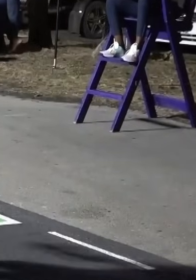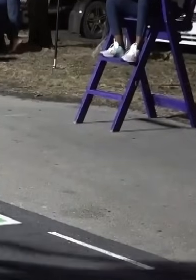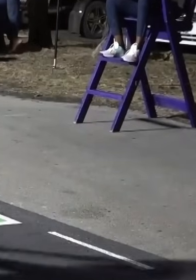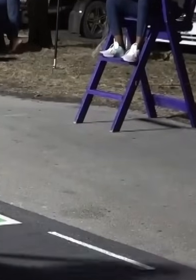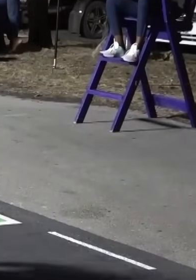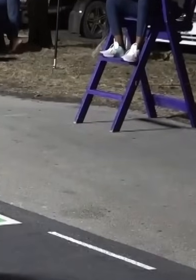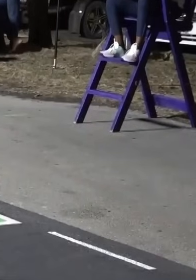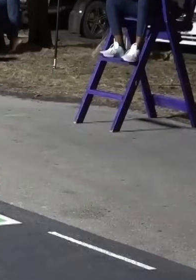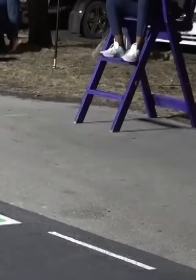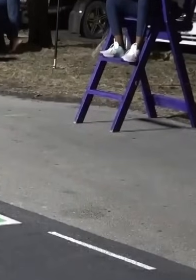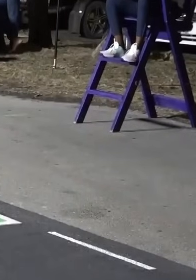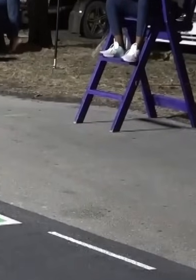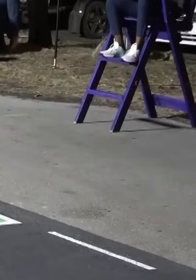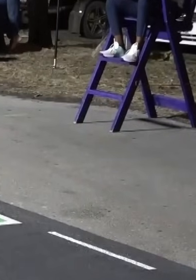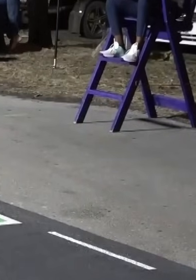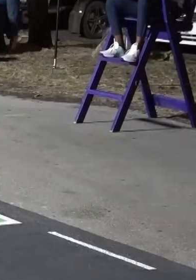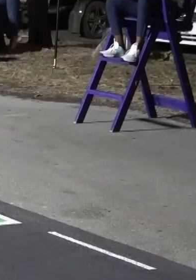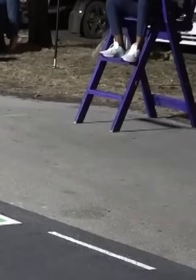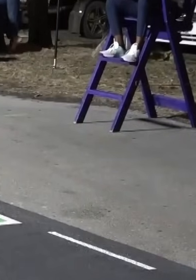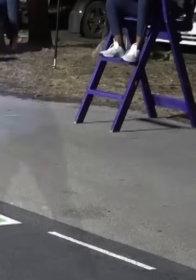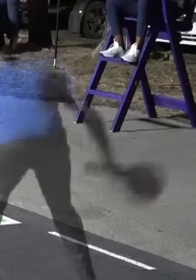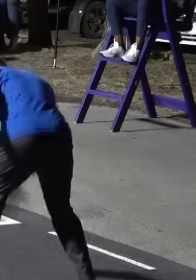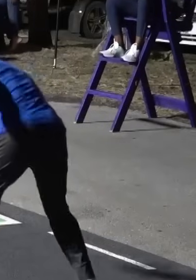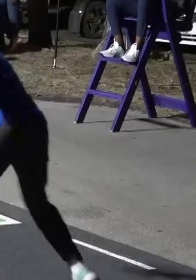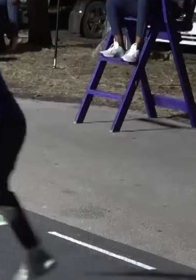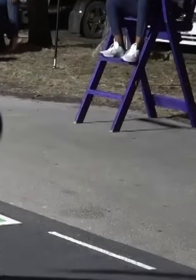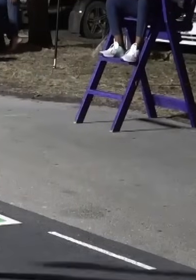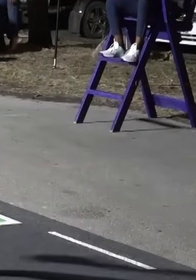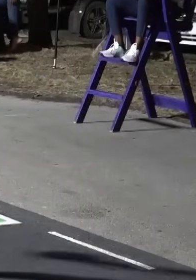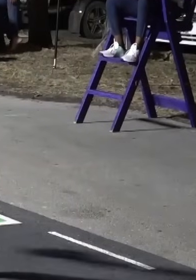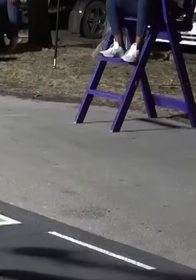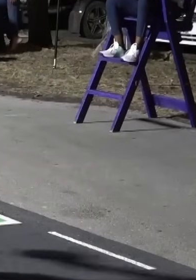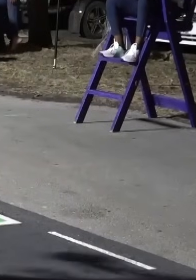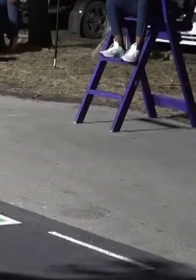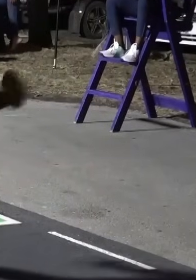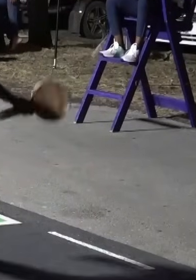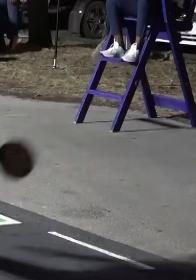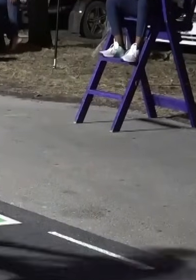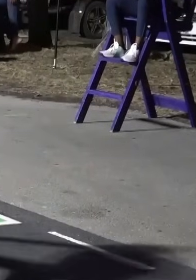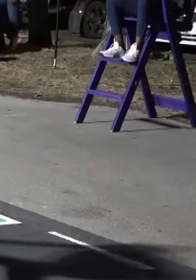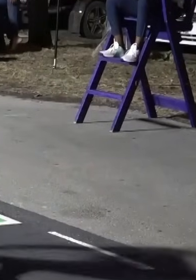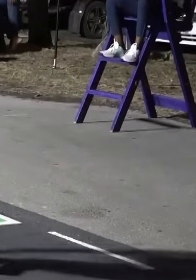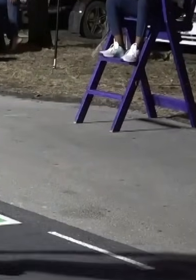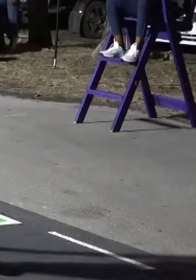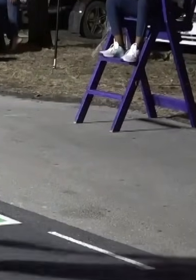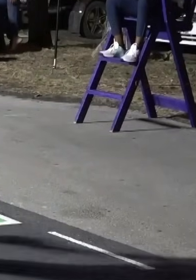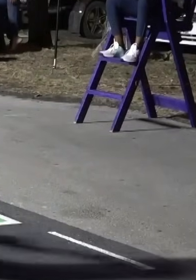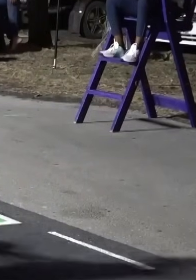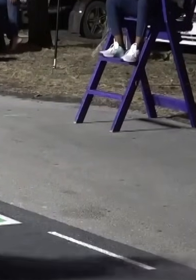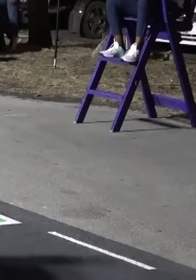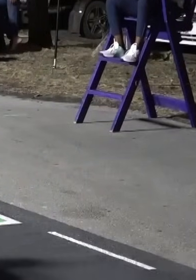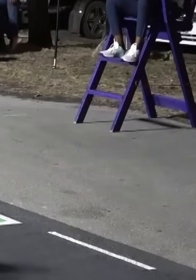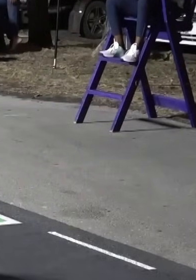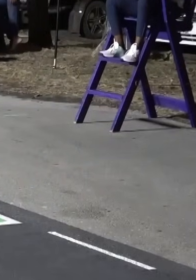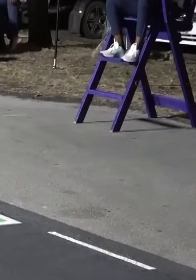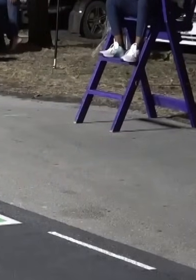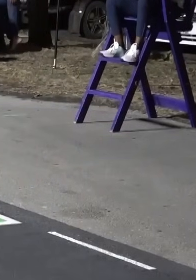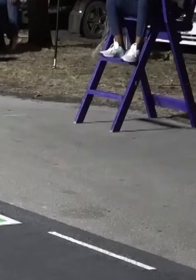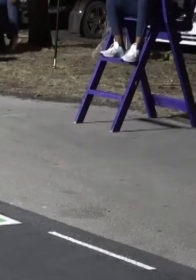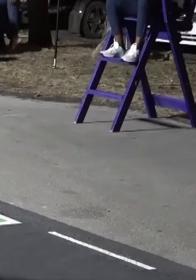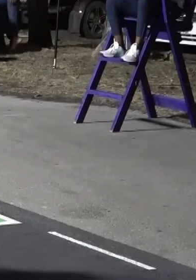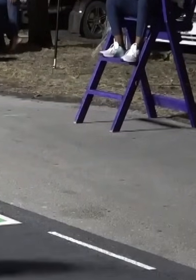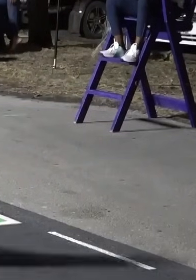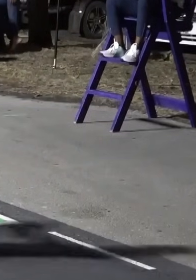a little too much pace on this return. Griffith was in stunning form, and this was the evidence. He set